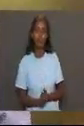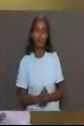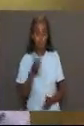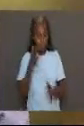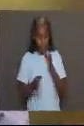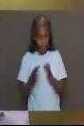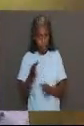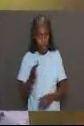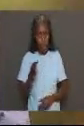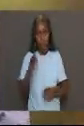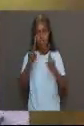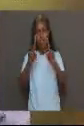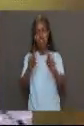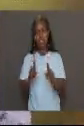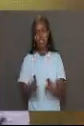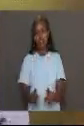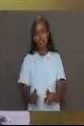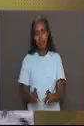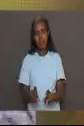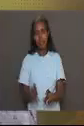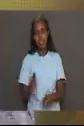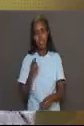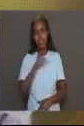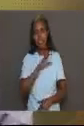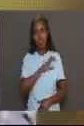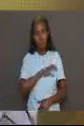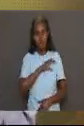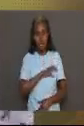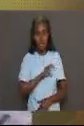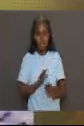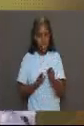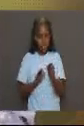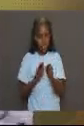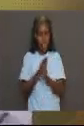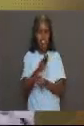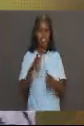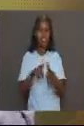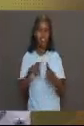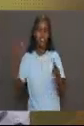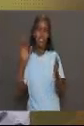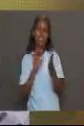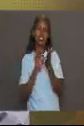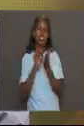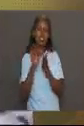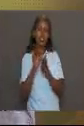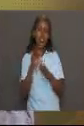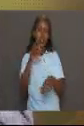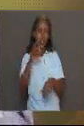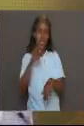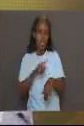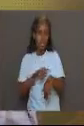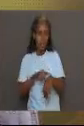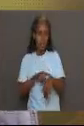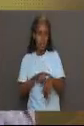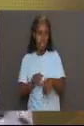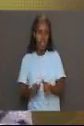If an experiment is conducted a sufficiently large number of times,